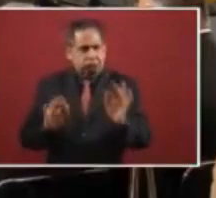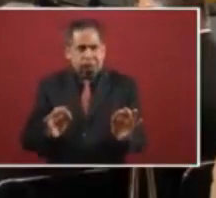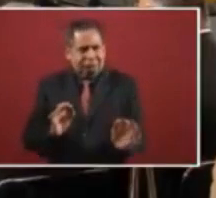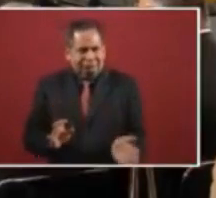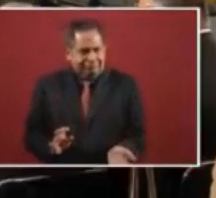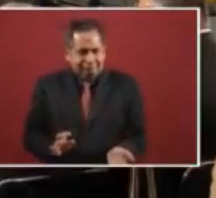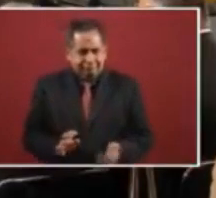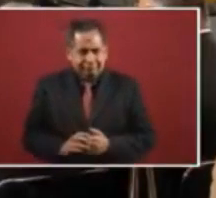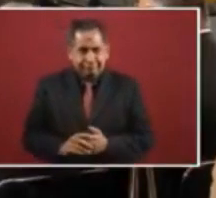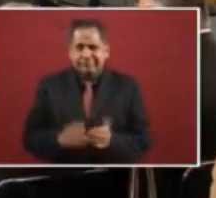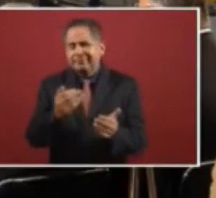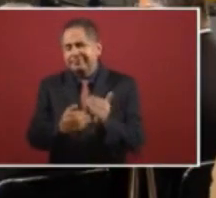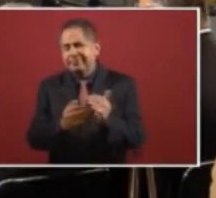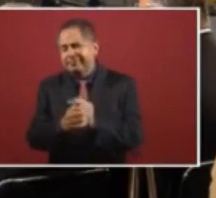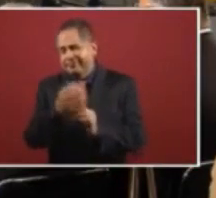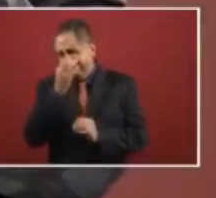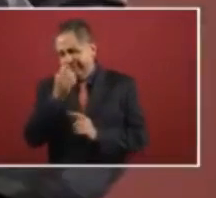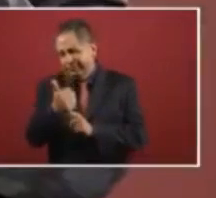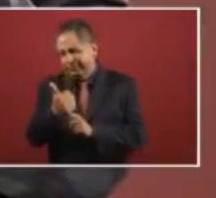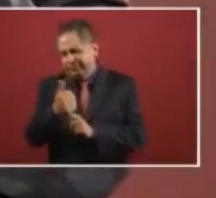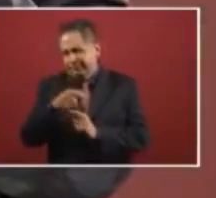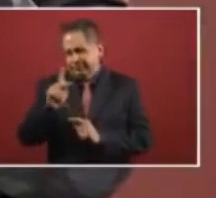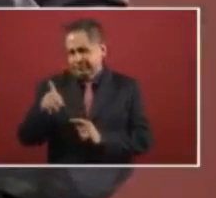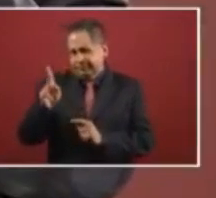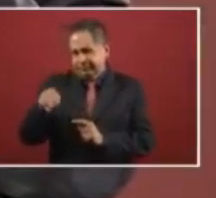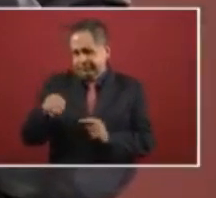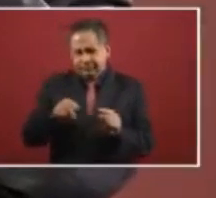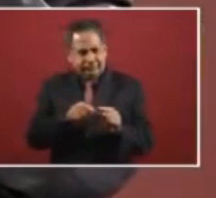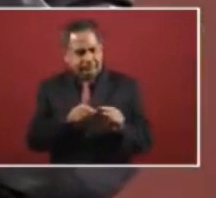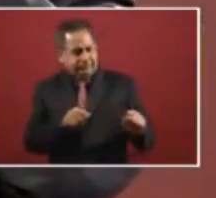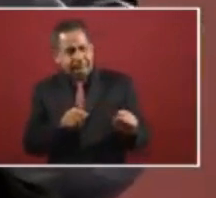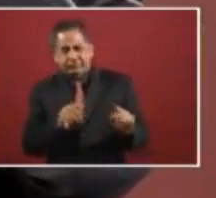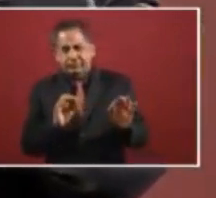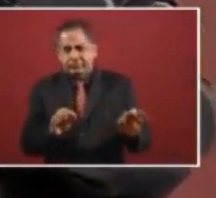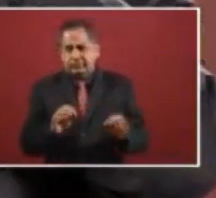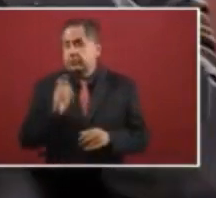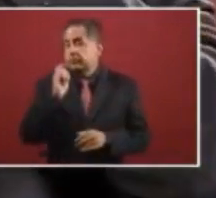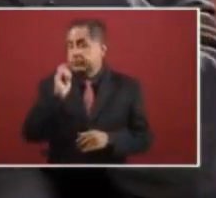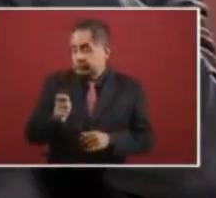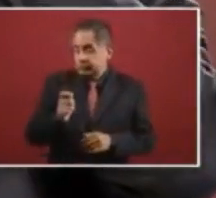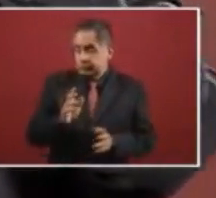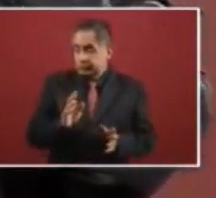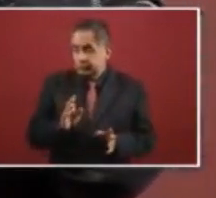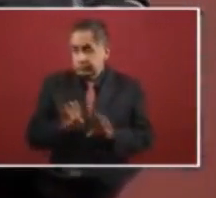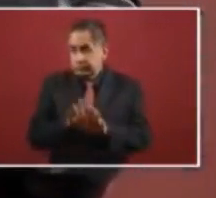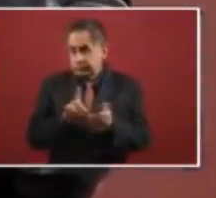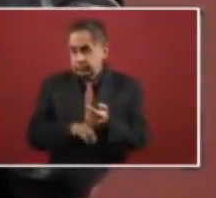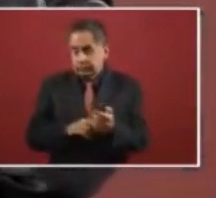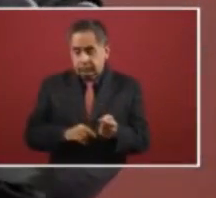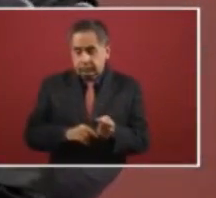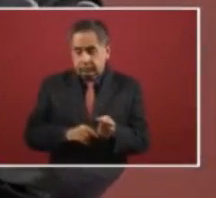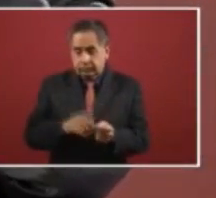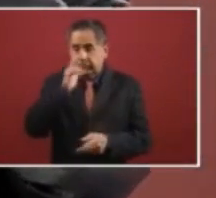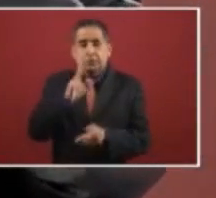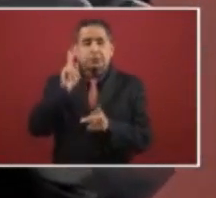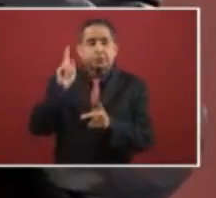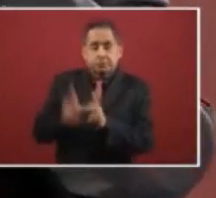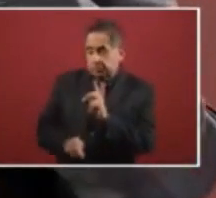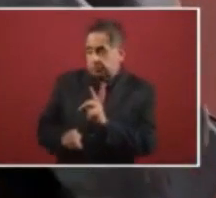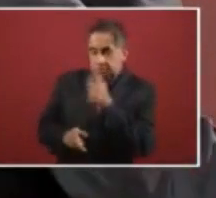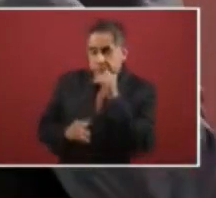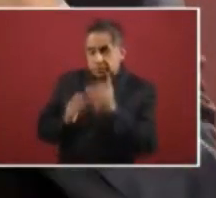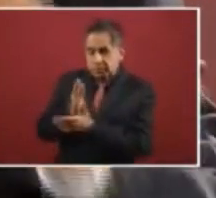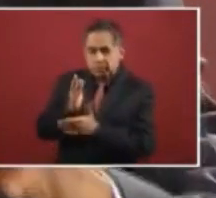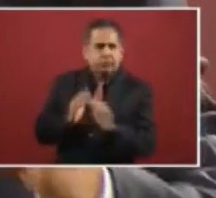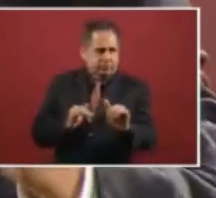place without which these 6 kilometers, and it does not mean that